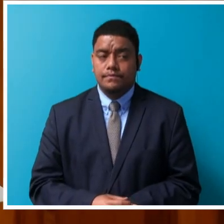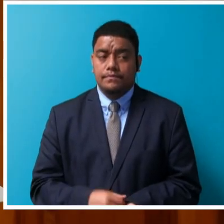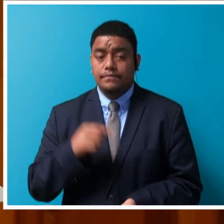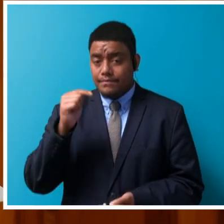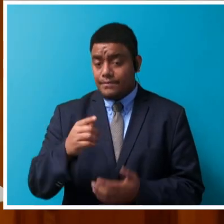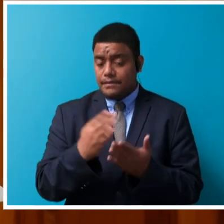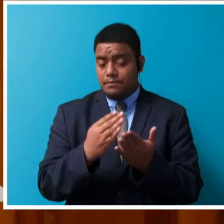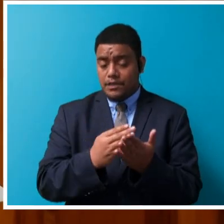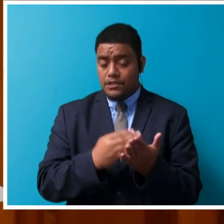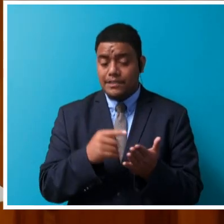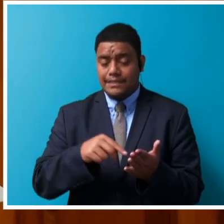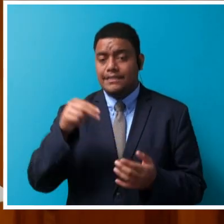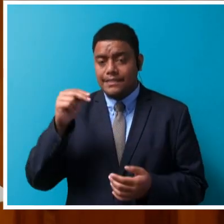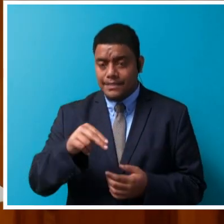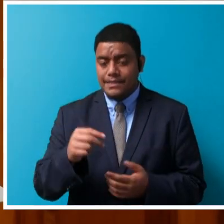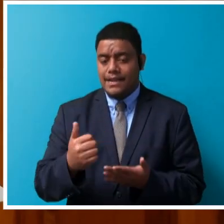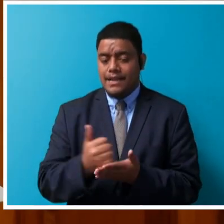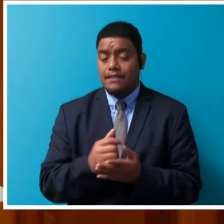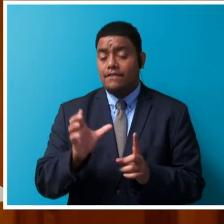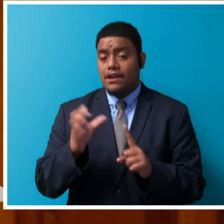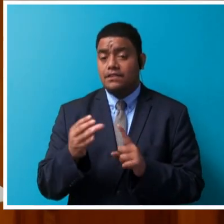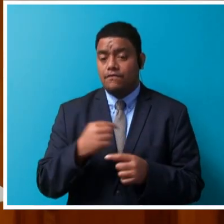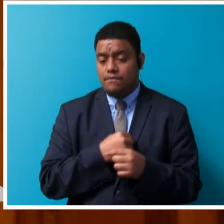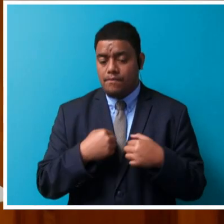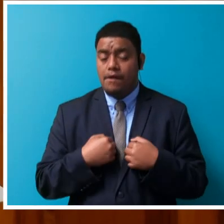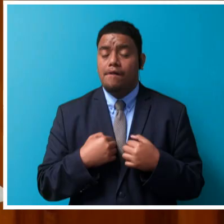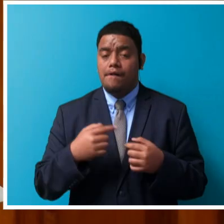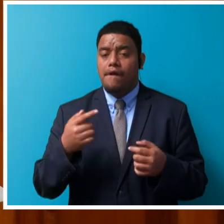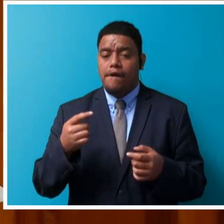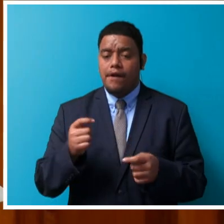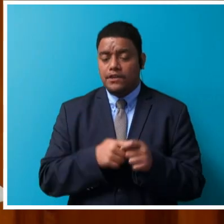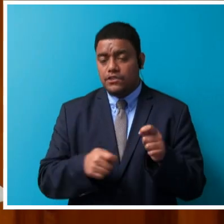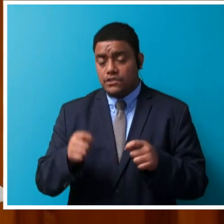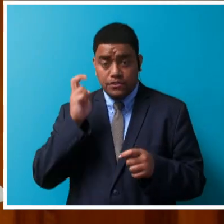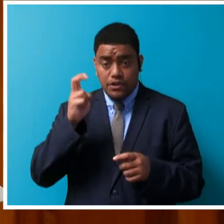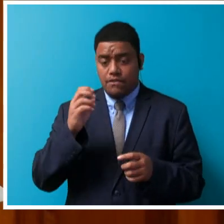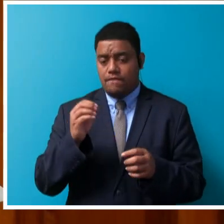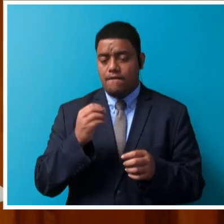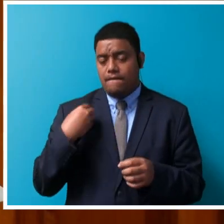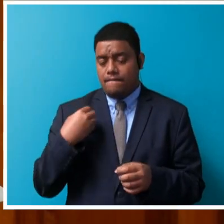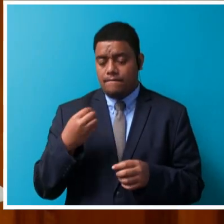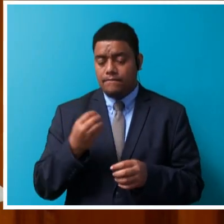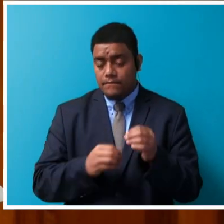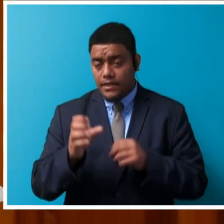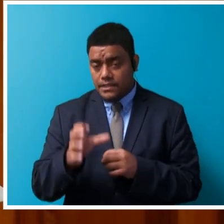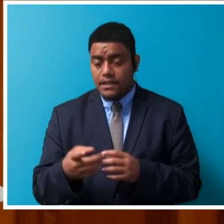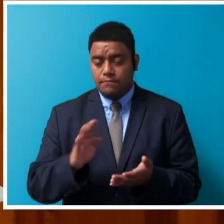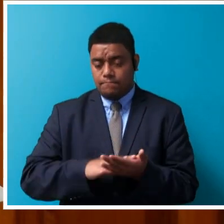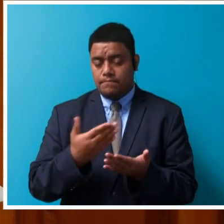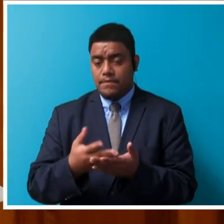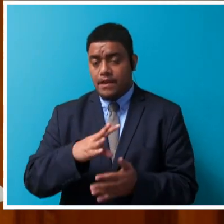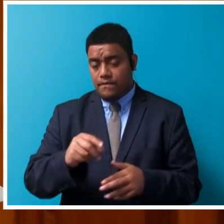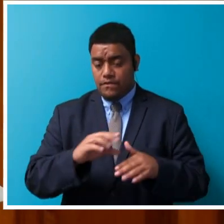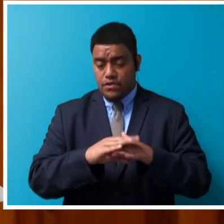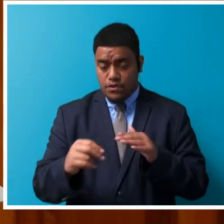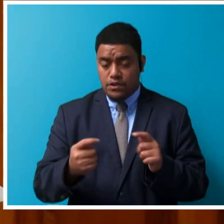this budget demands a proactive culture from our diplomats, our trade officials, and policy teams to translate every dollar